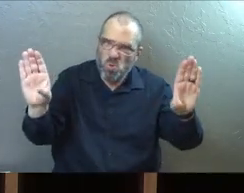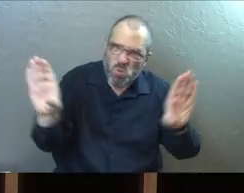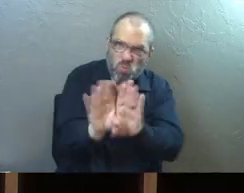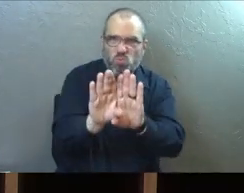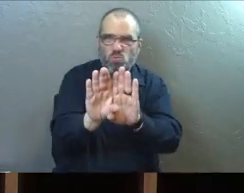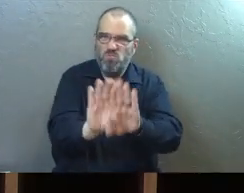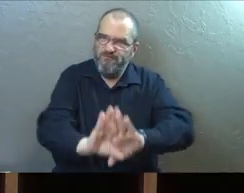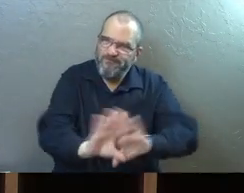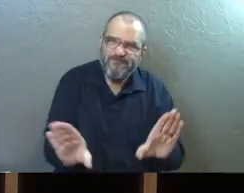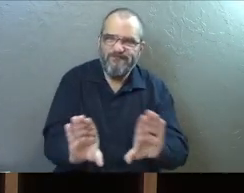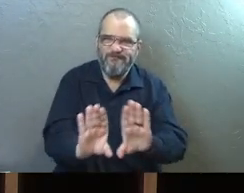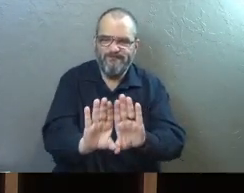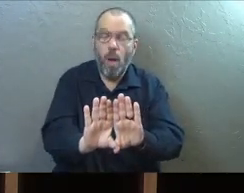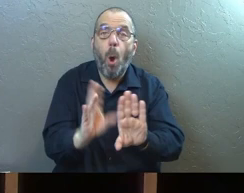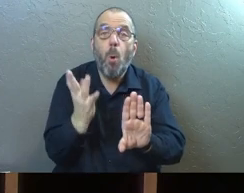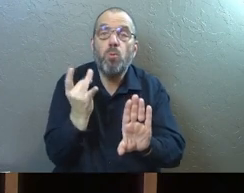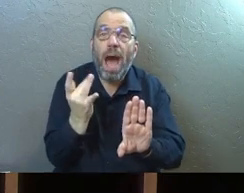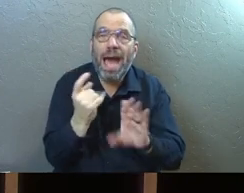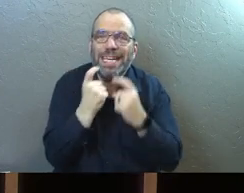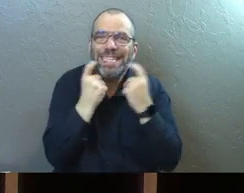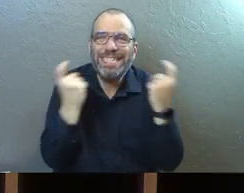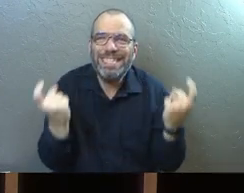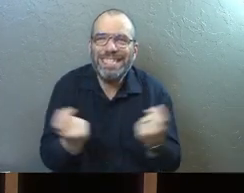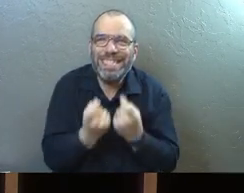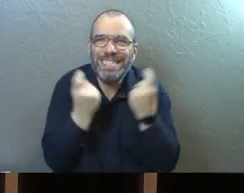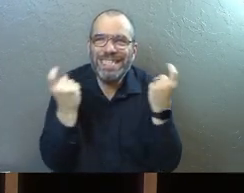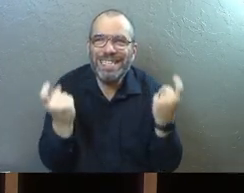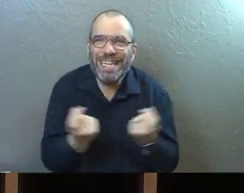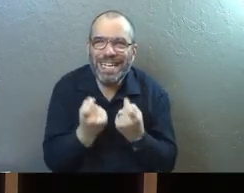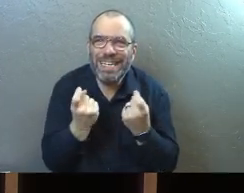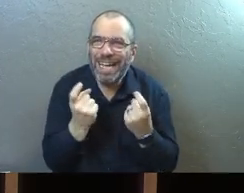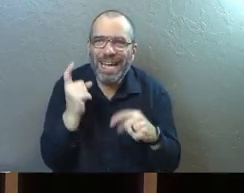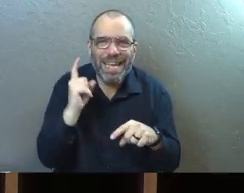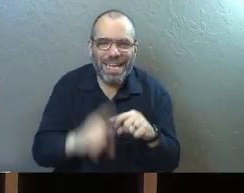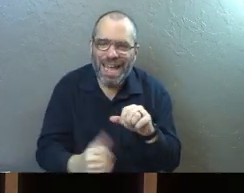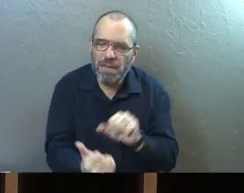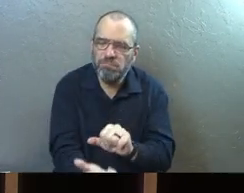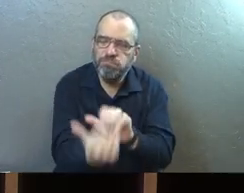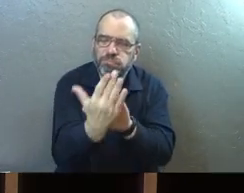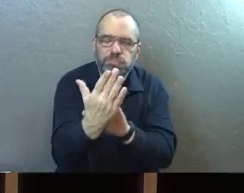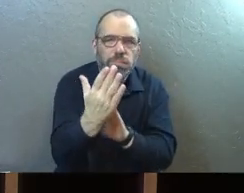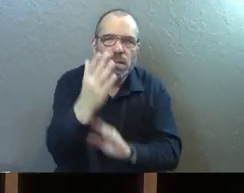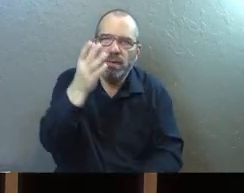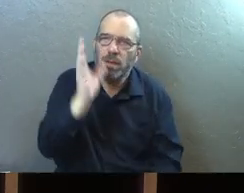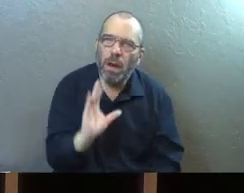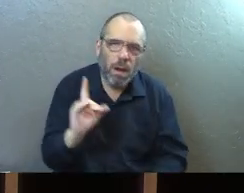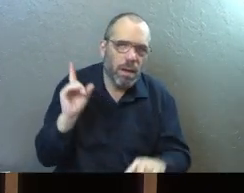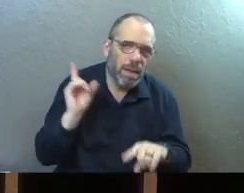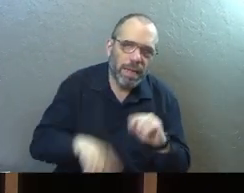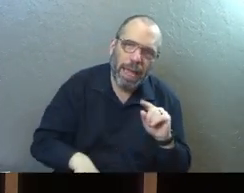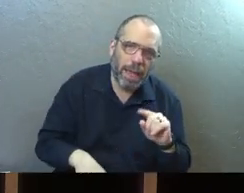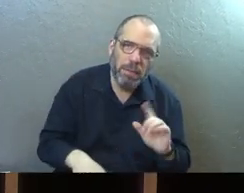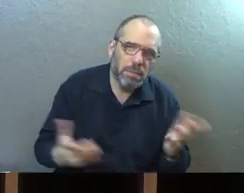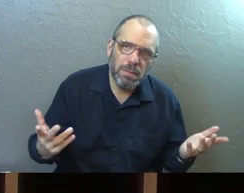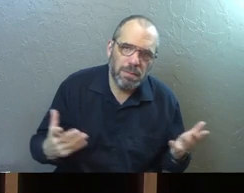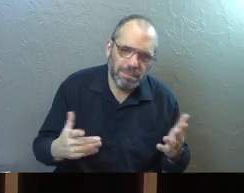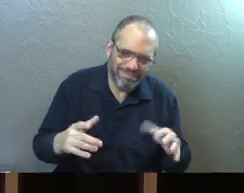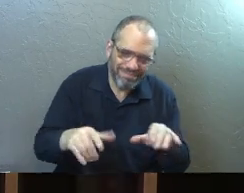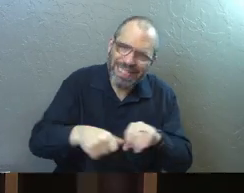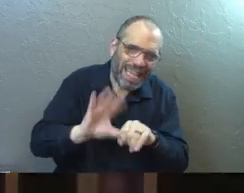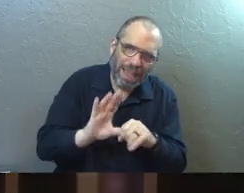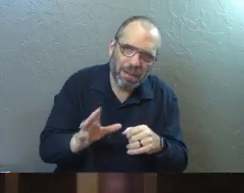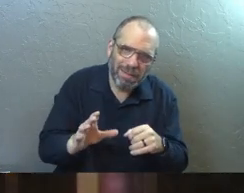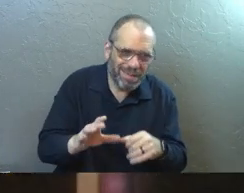closed. Because sinful humanity cannot come in. And that's